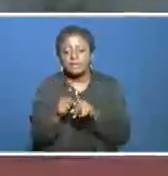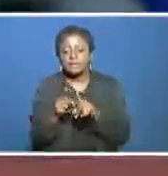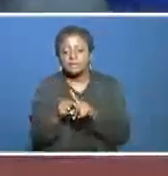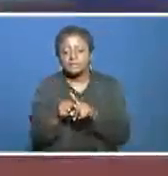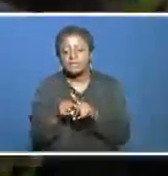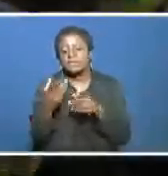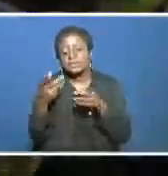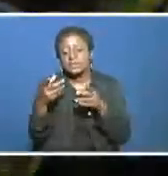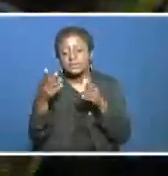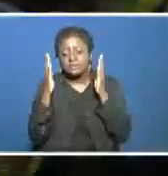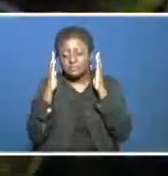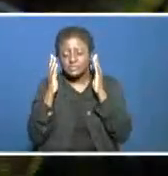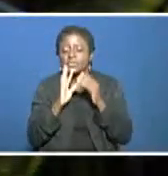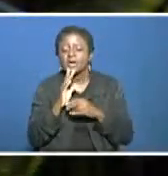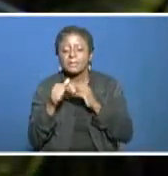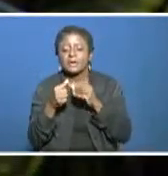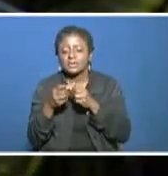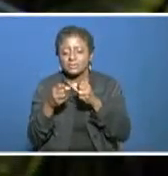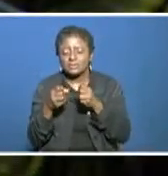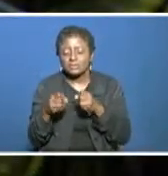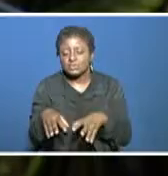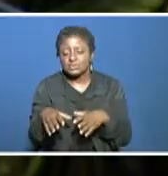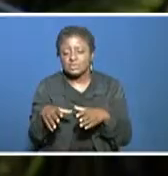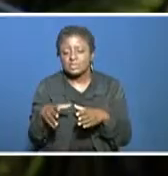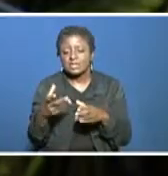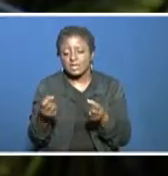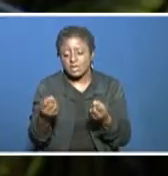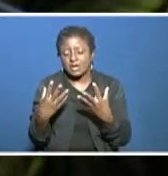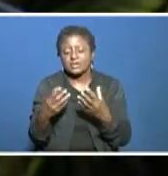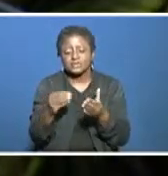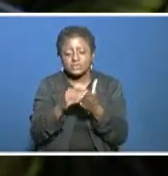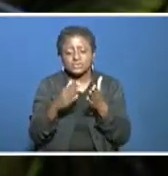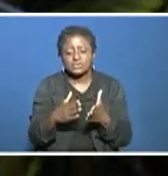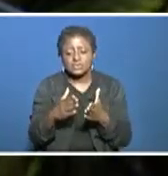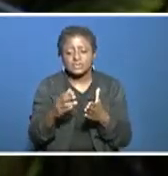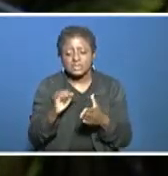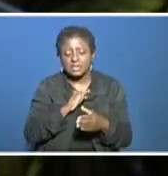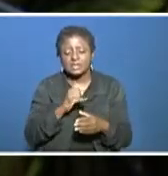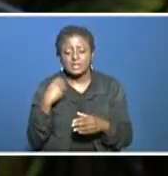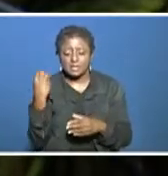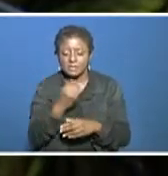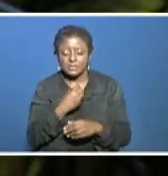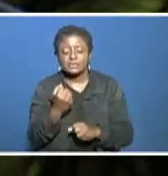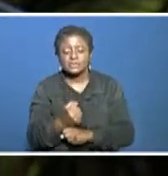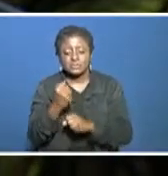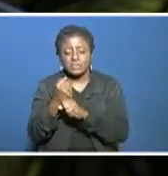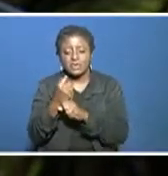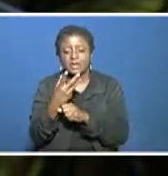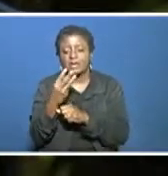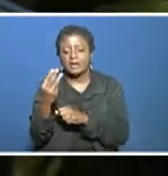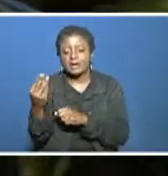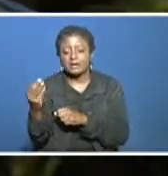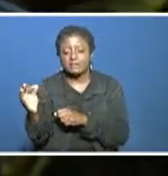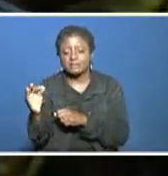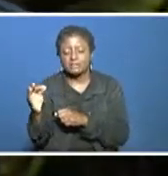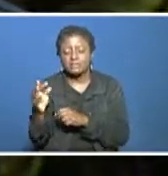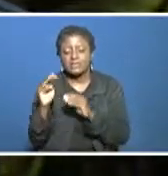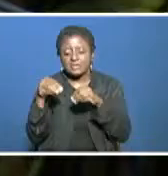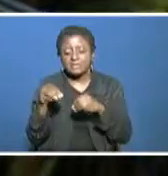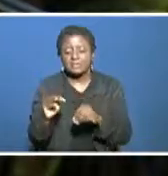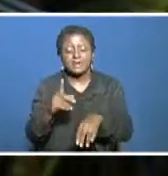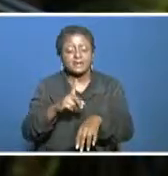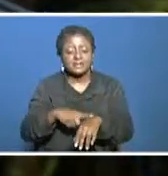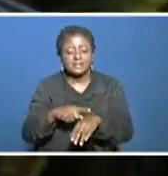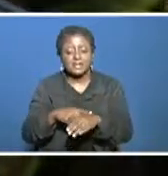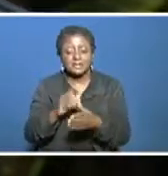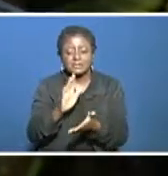recent pandemic. Our support for the LJM Maritime Academy reflects this, along with the launch of a new